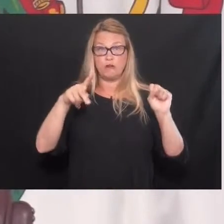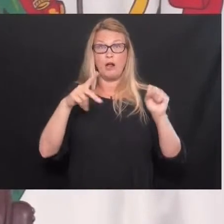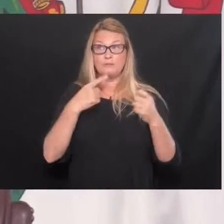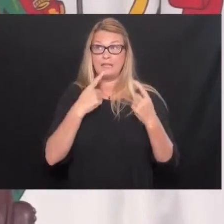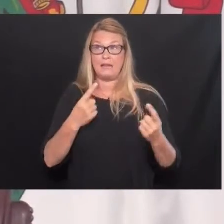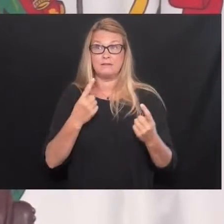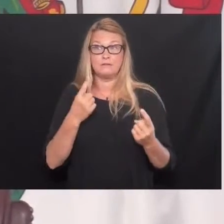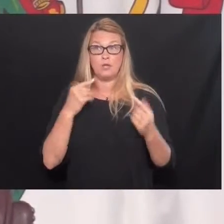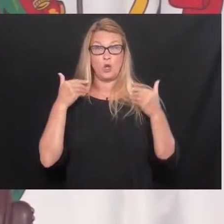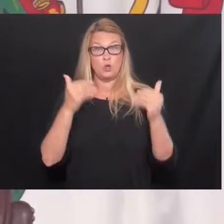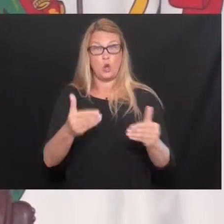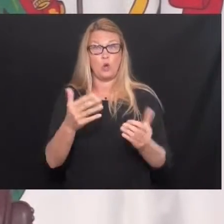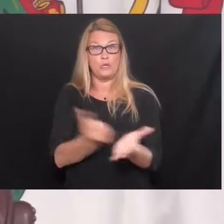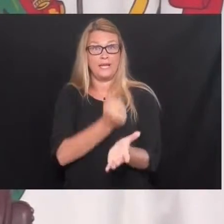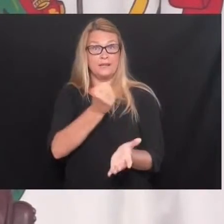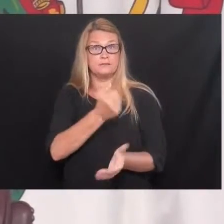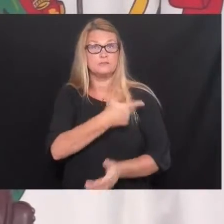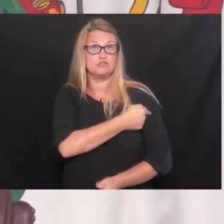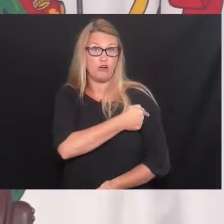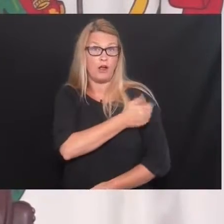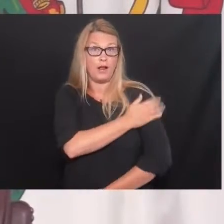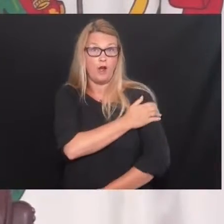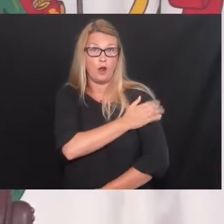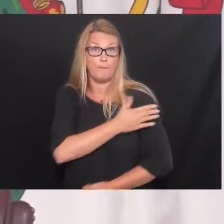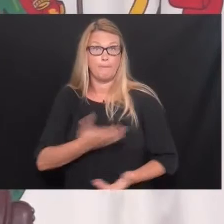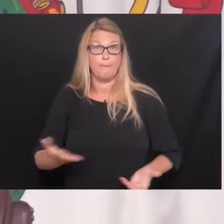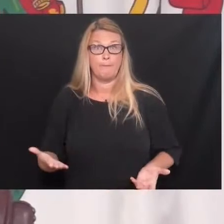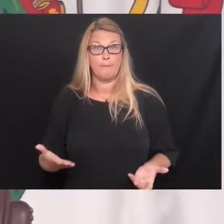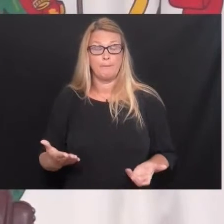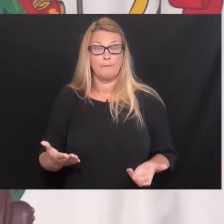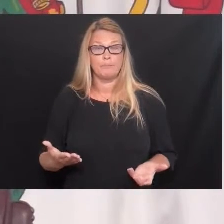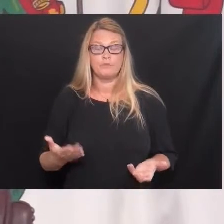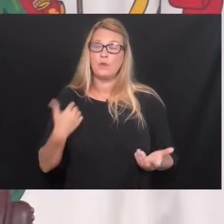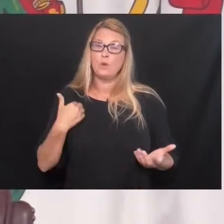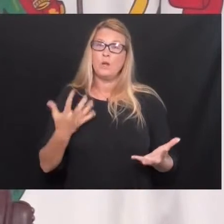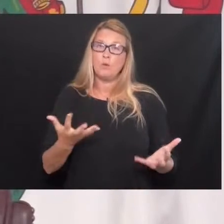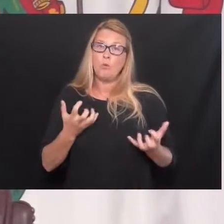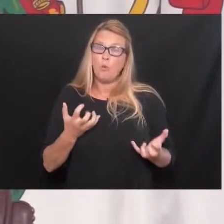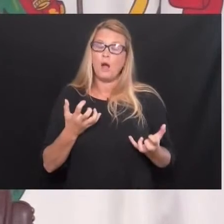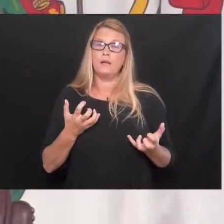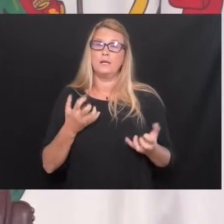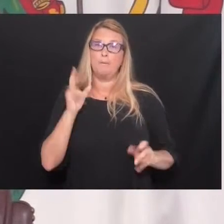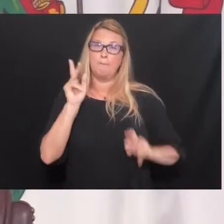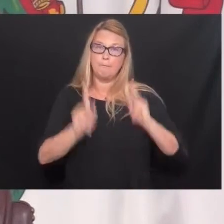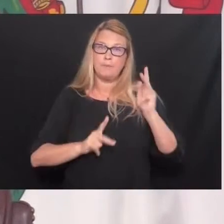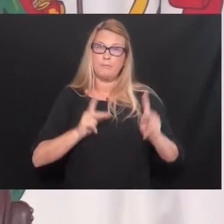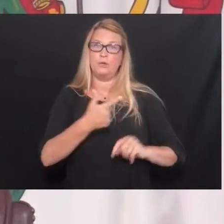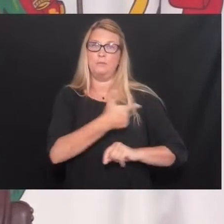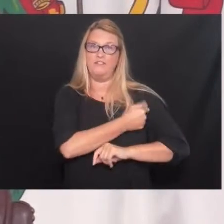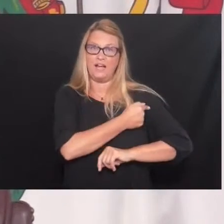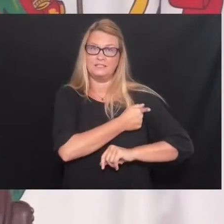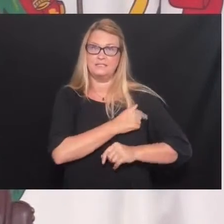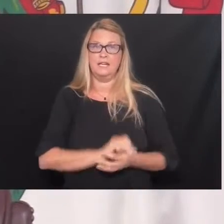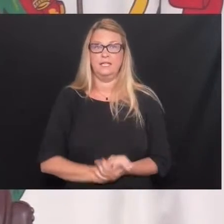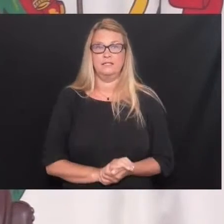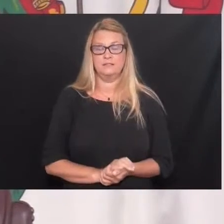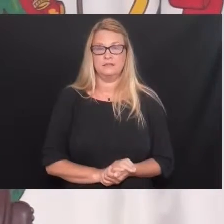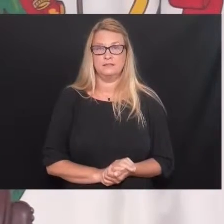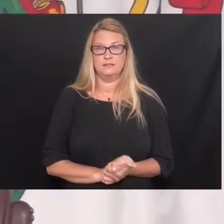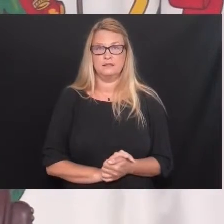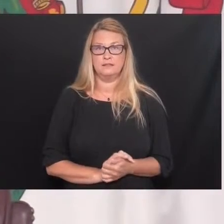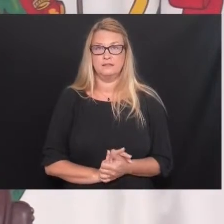know, absolutely all of us are telling people to go get vaccinated. As far as mandating people to do stuff,